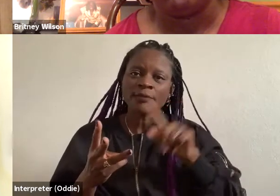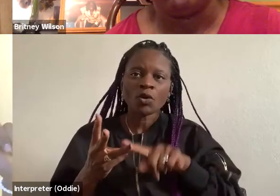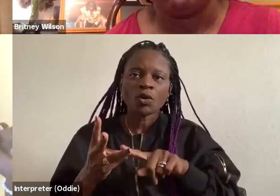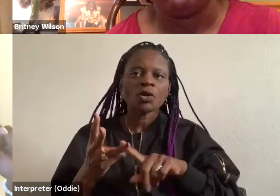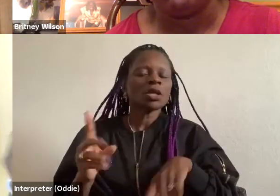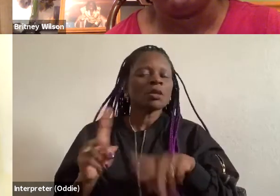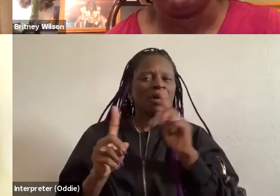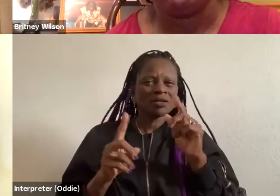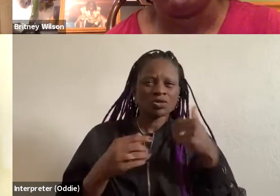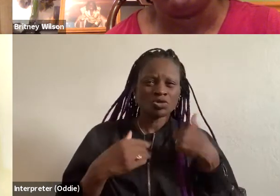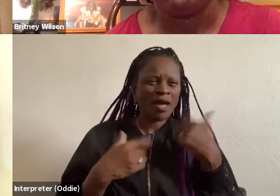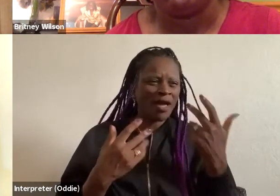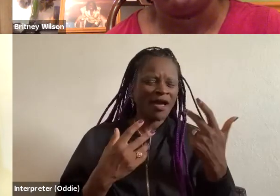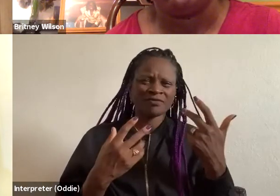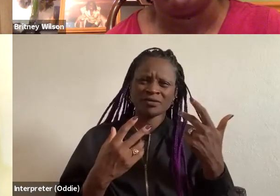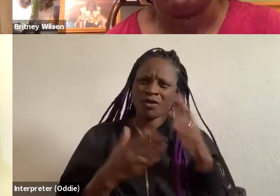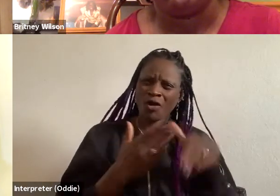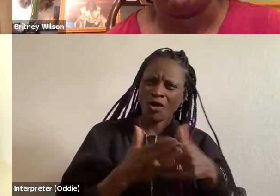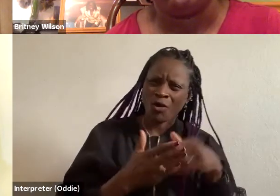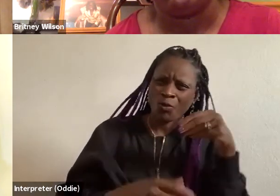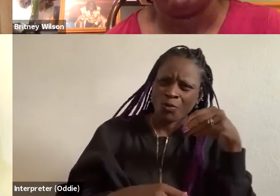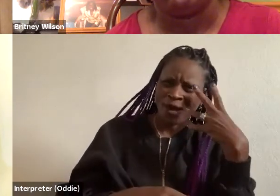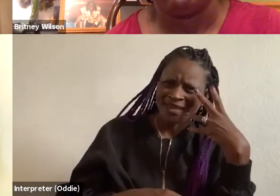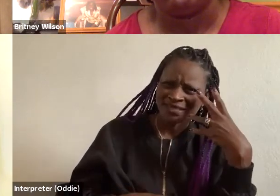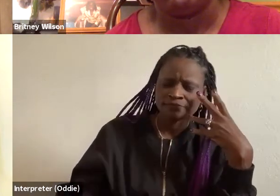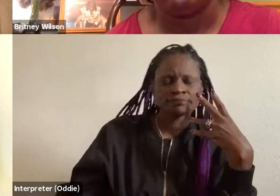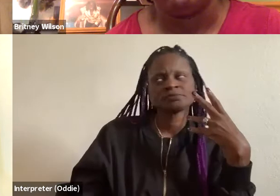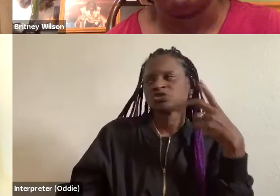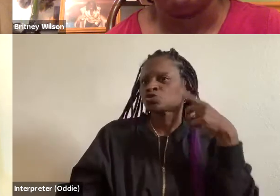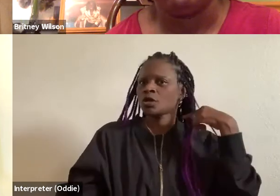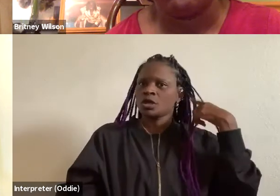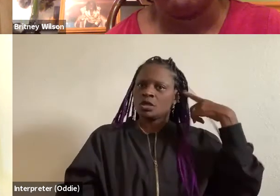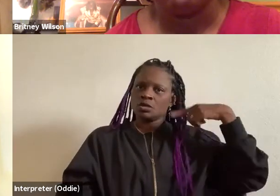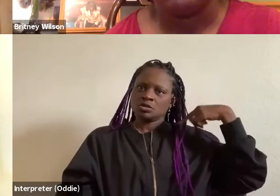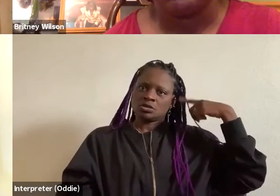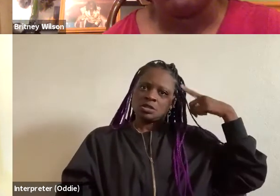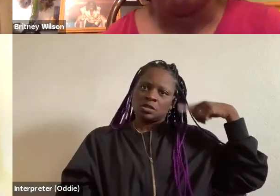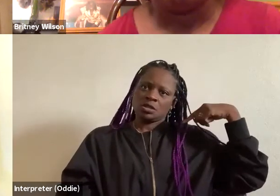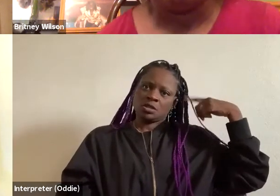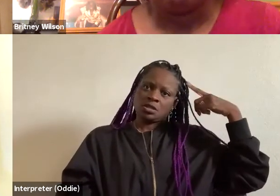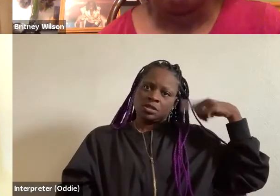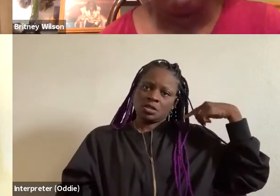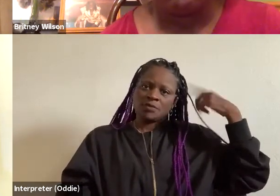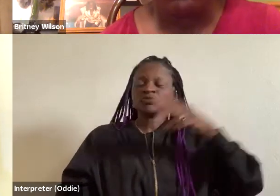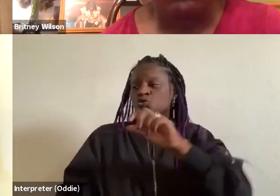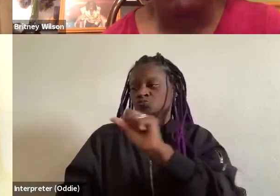people, and that's diversity and inclusion, it's just wild to me. Yeah, and that shows a lack